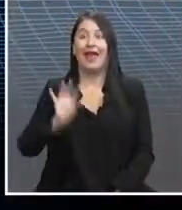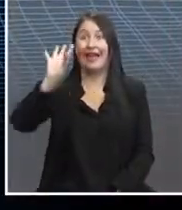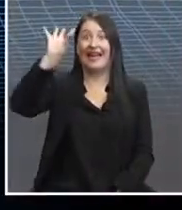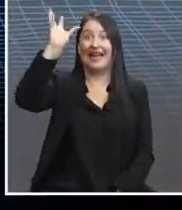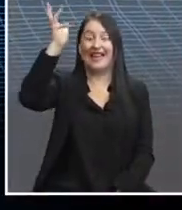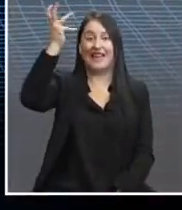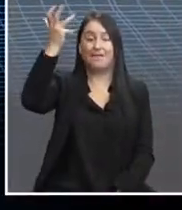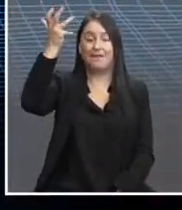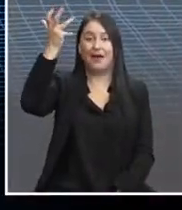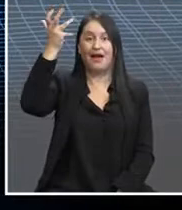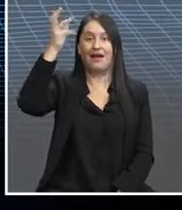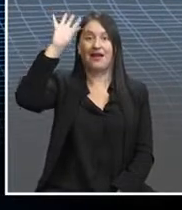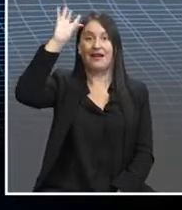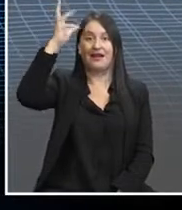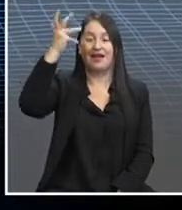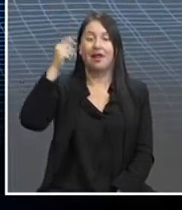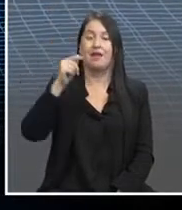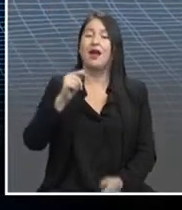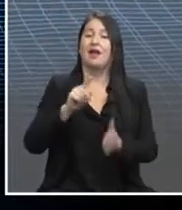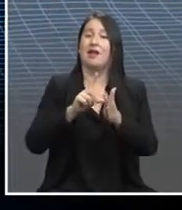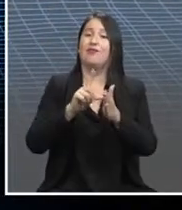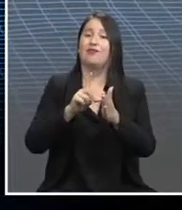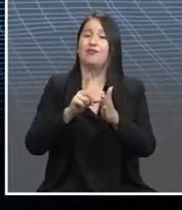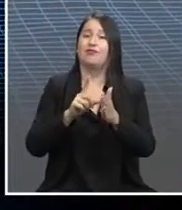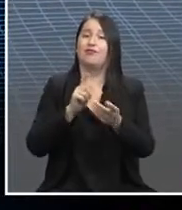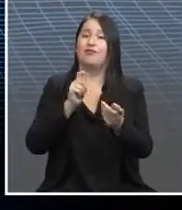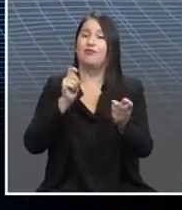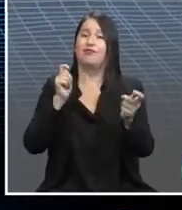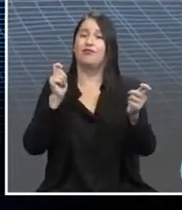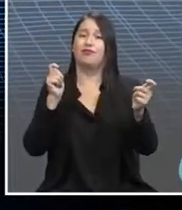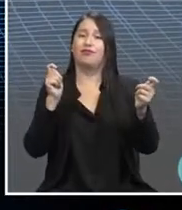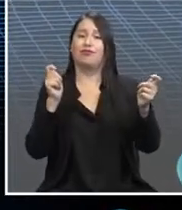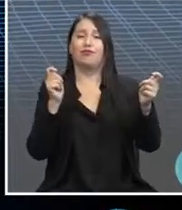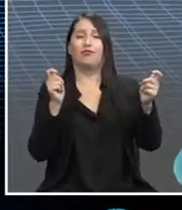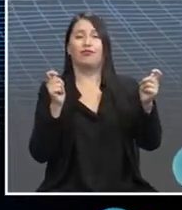no place is being spared from the reach of climate change.